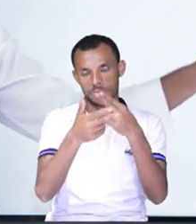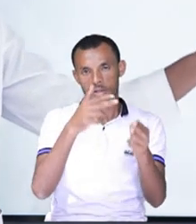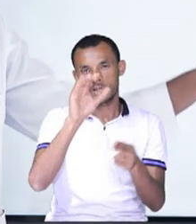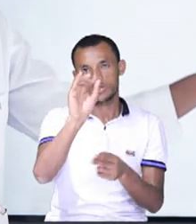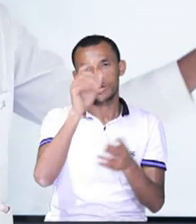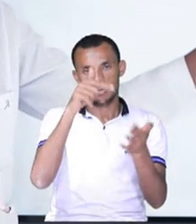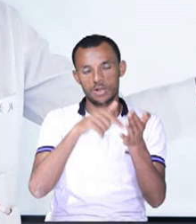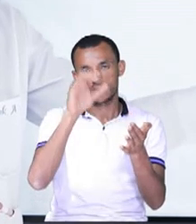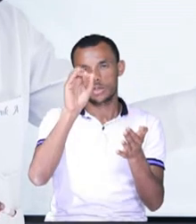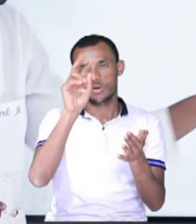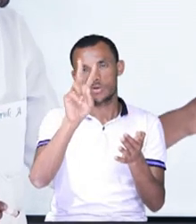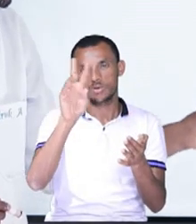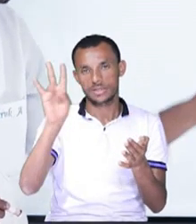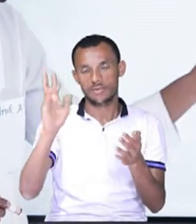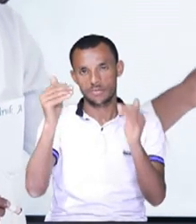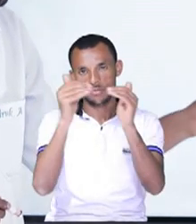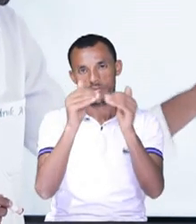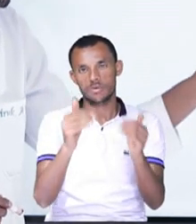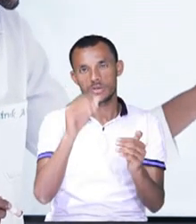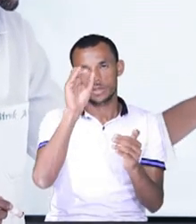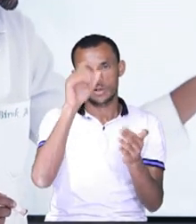by 0.027 is equals to